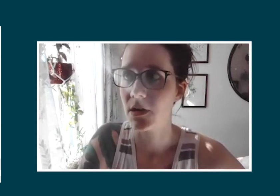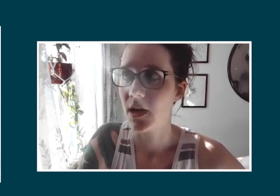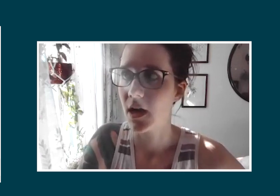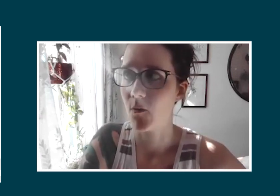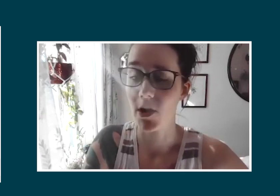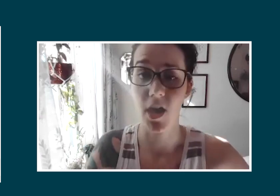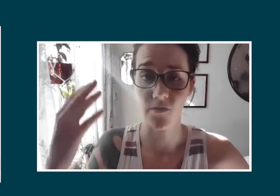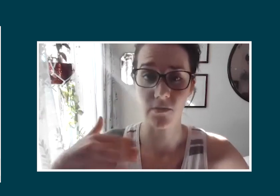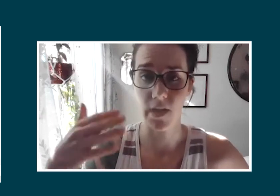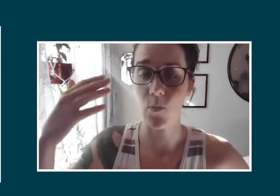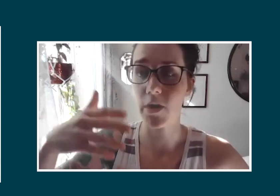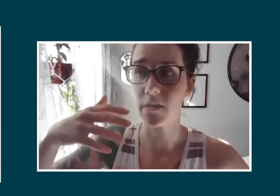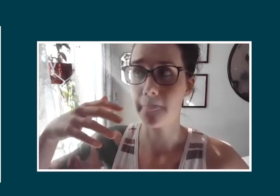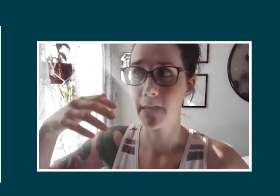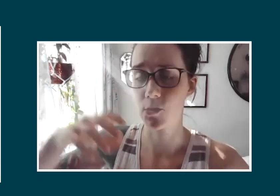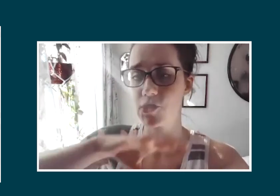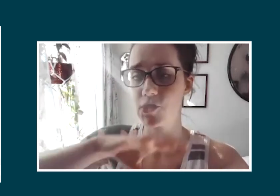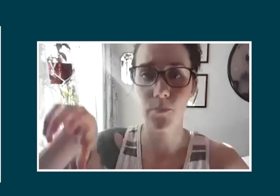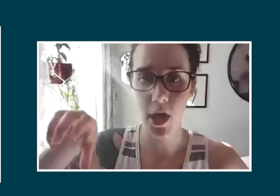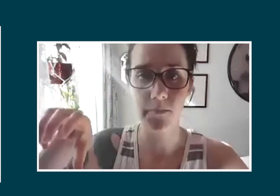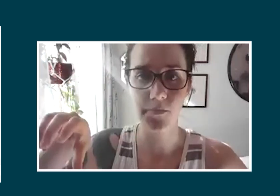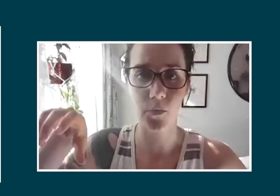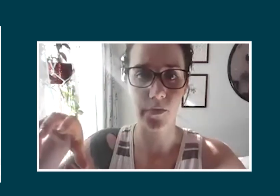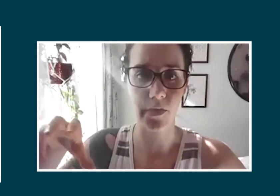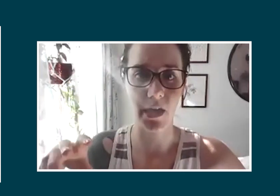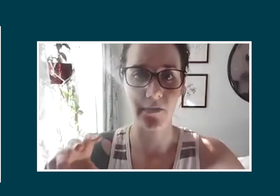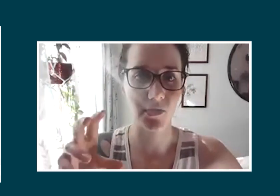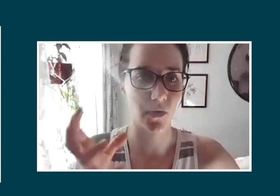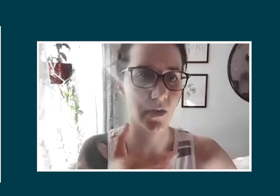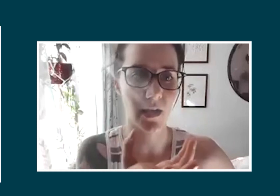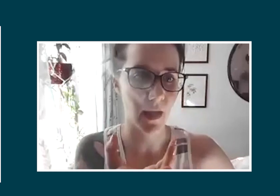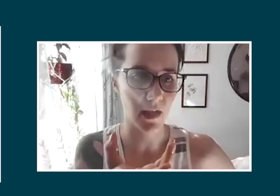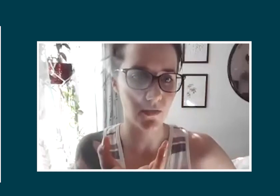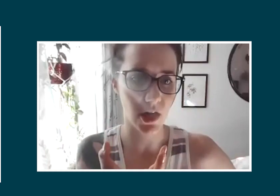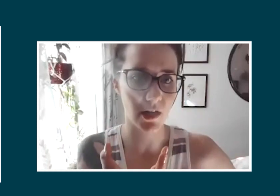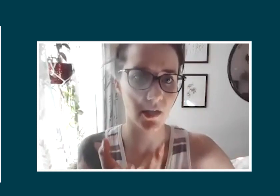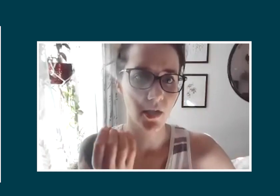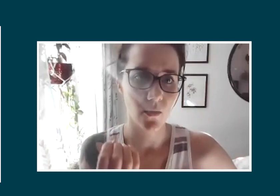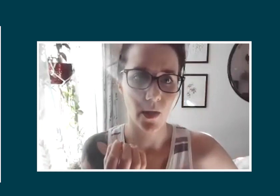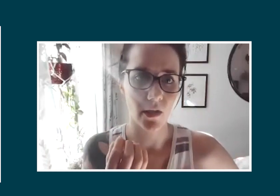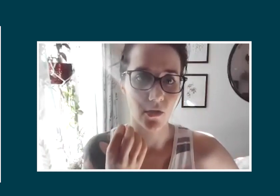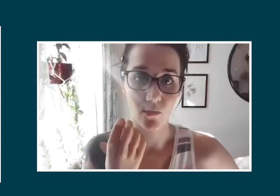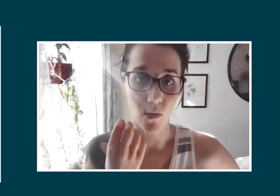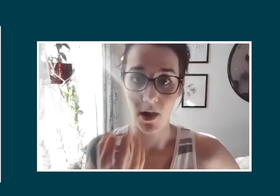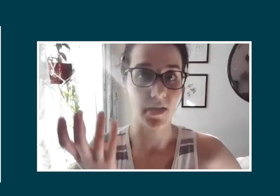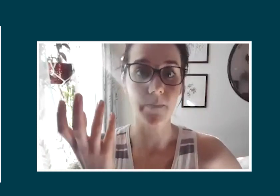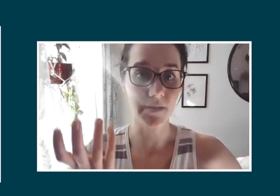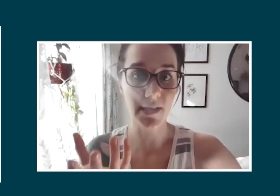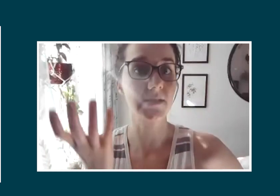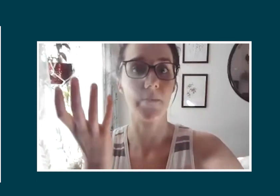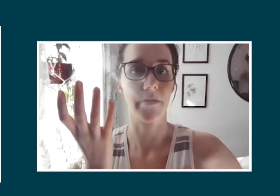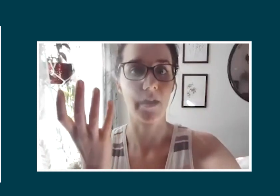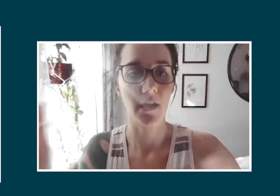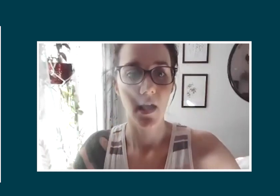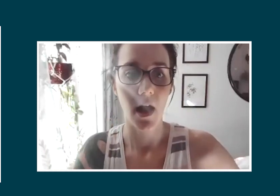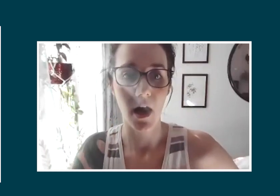about wanting sort of starting prompts for the kind of story that Ben, you shared, where you walked up and